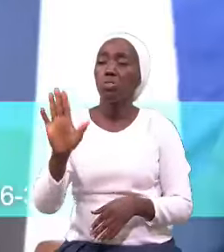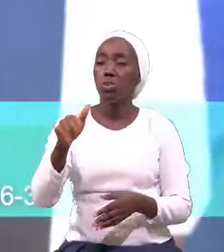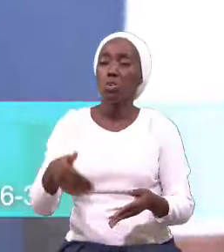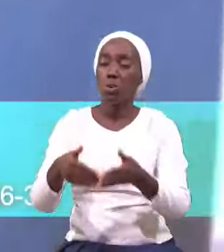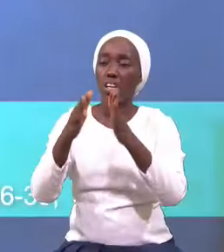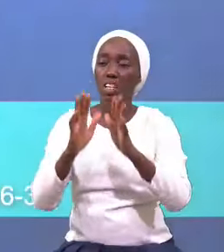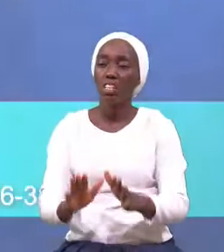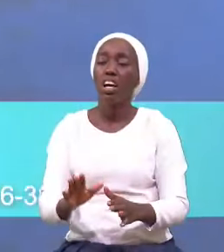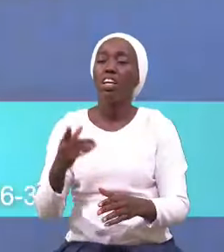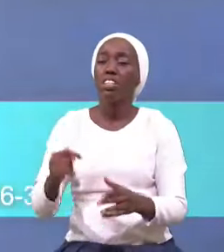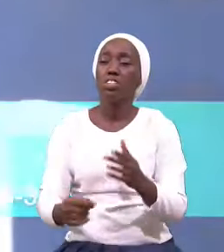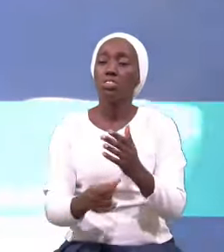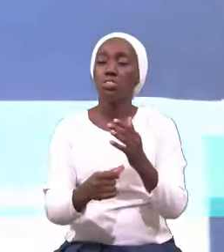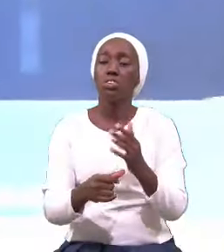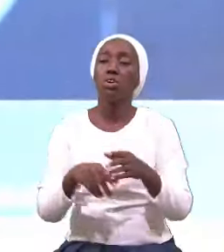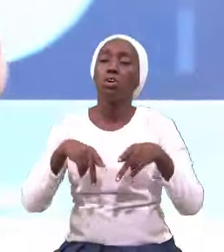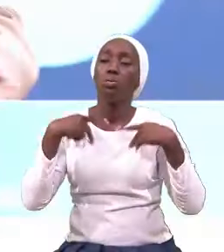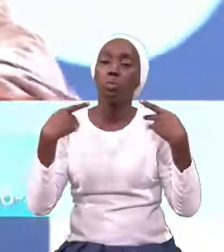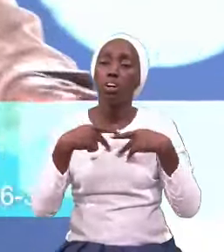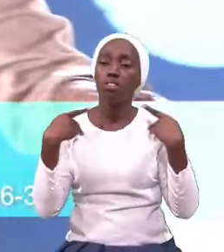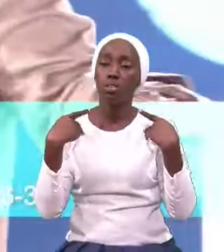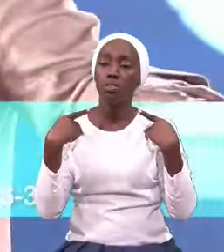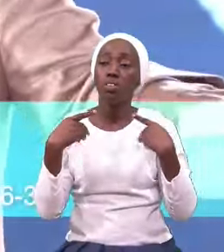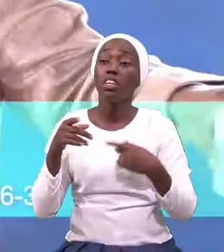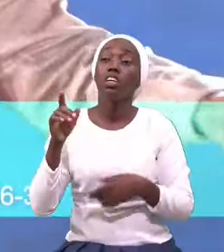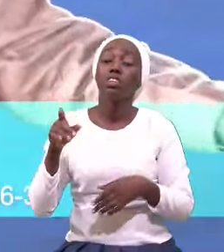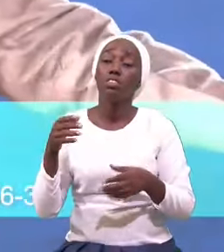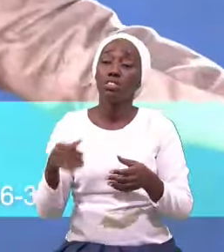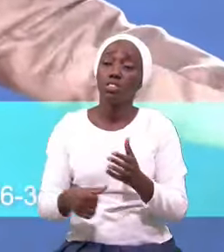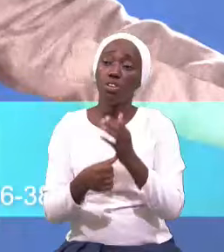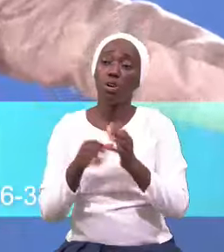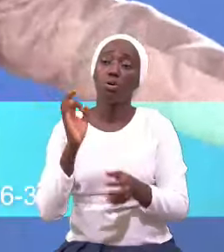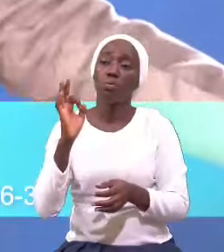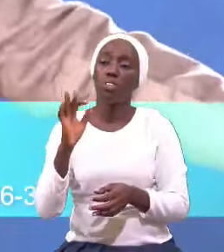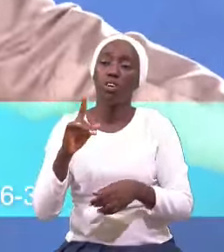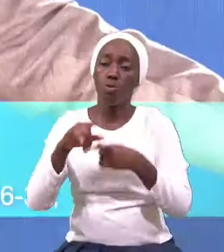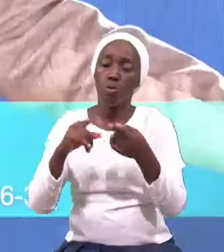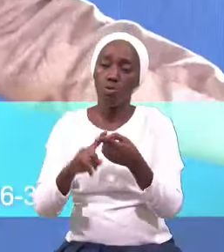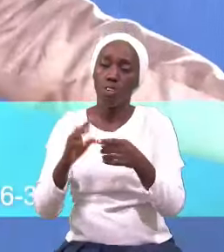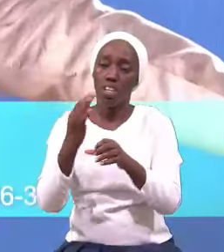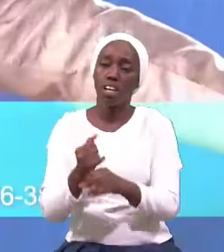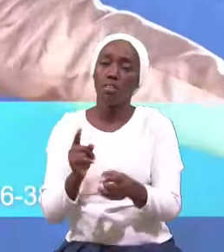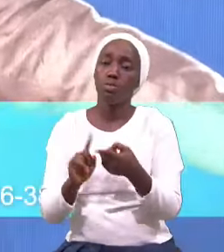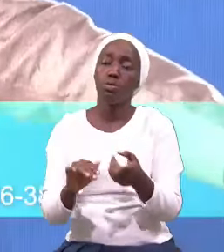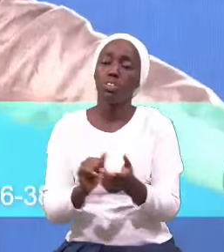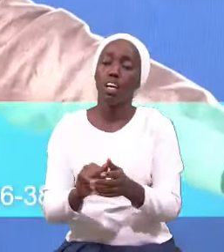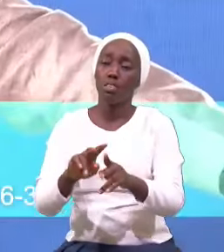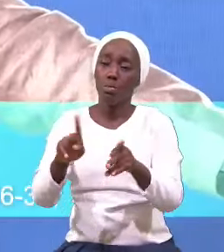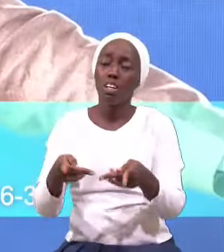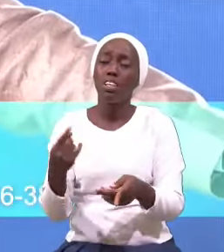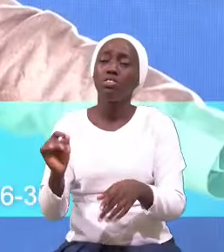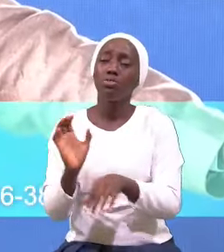the senior pastor and say, you are going to get to that place. The church is collapsing